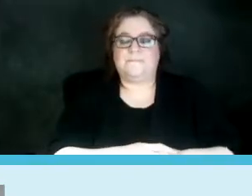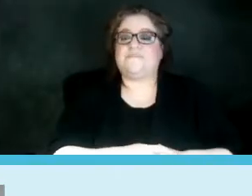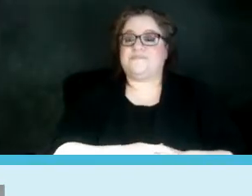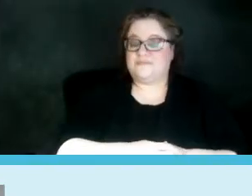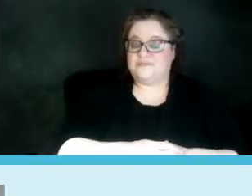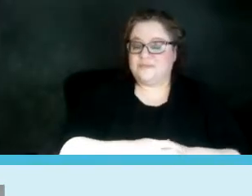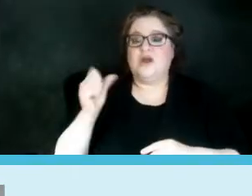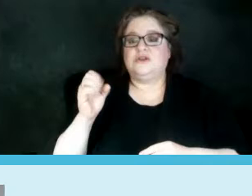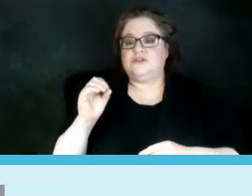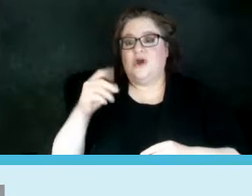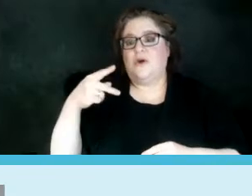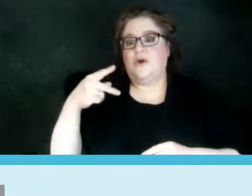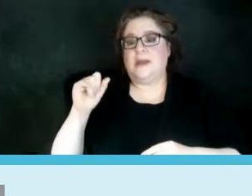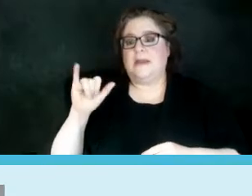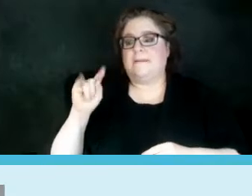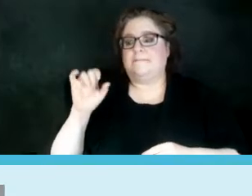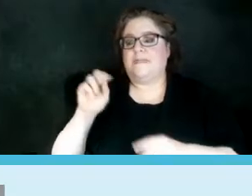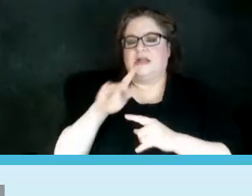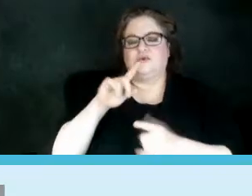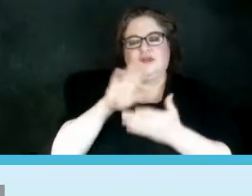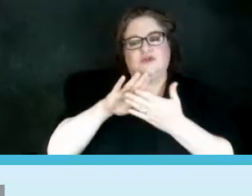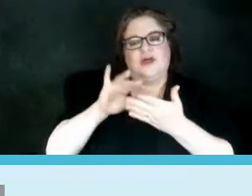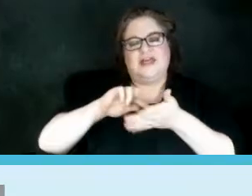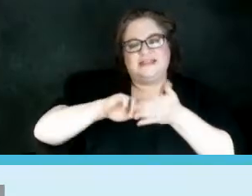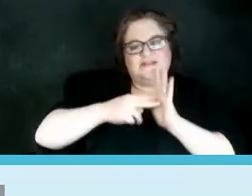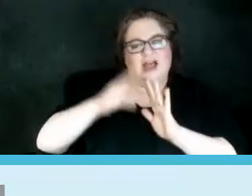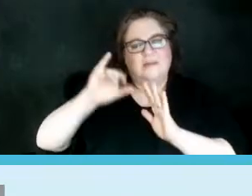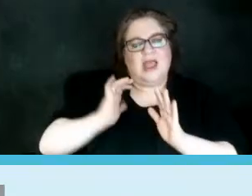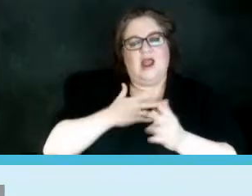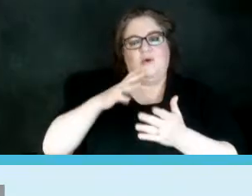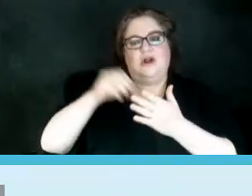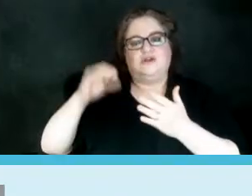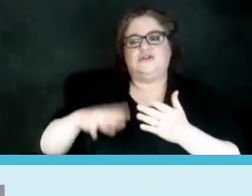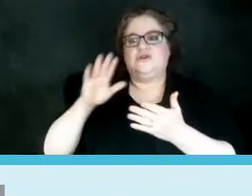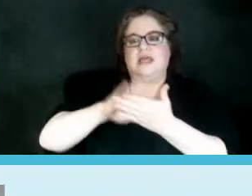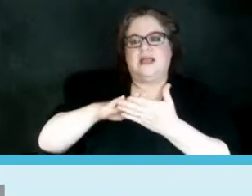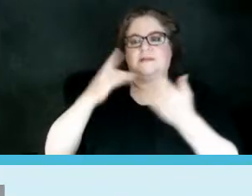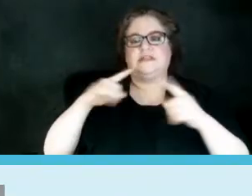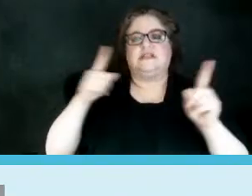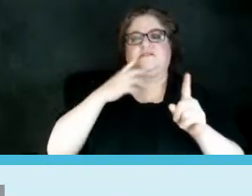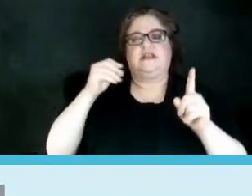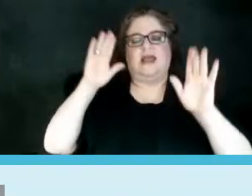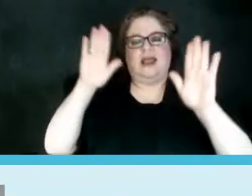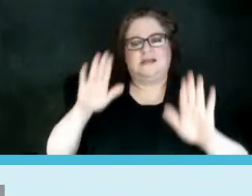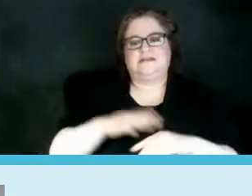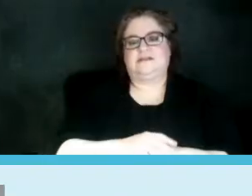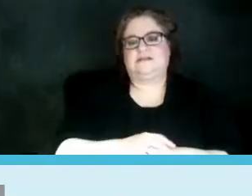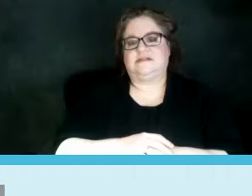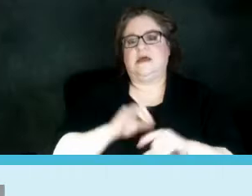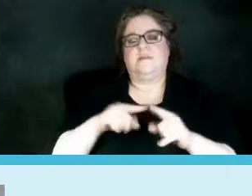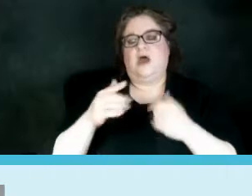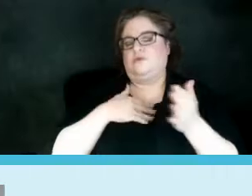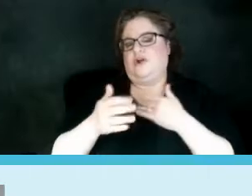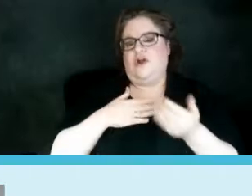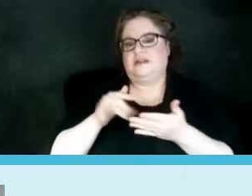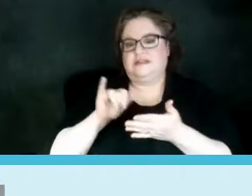So Peyton is a school that's really like defined by our students' academic achievement and academic excellence. But regardless